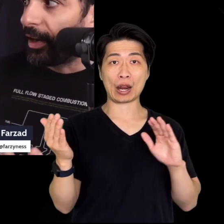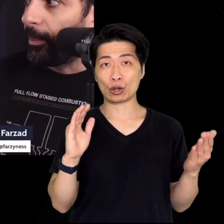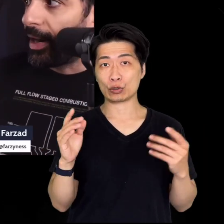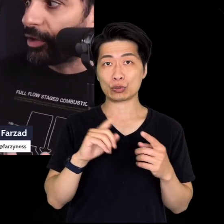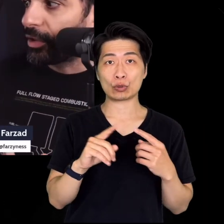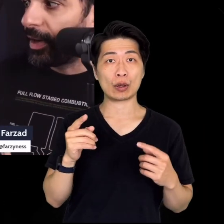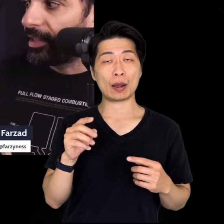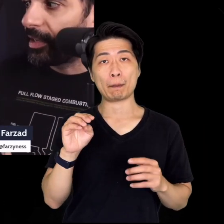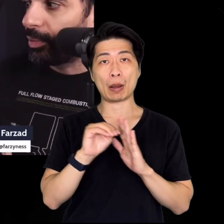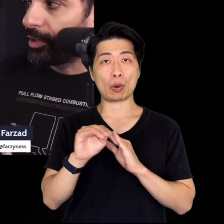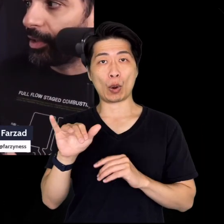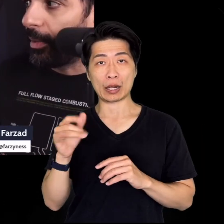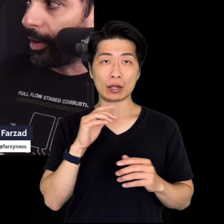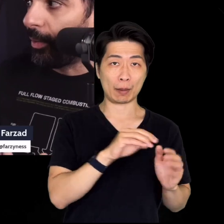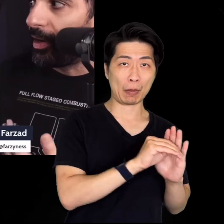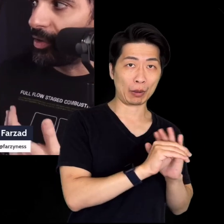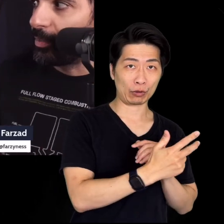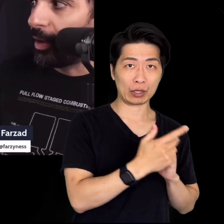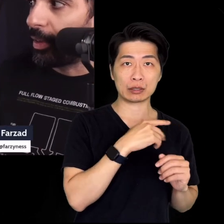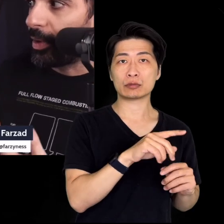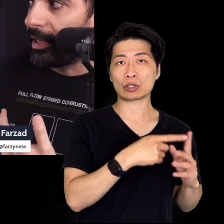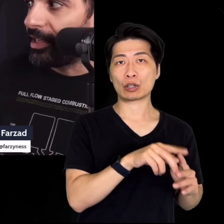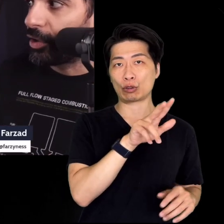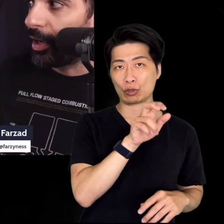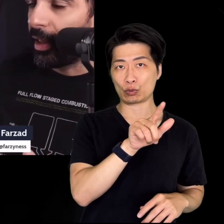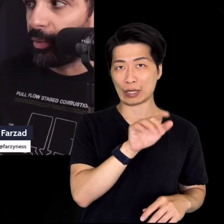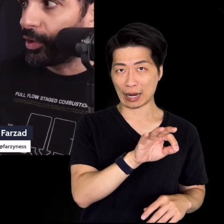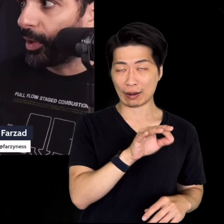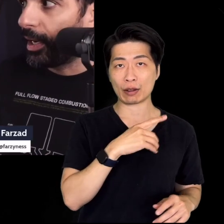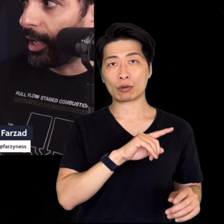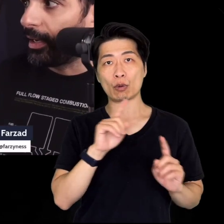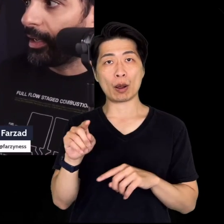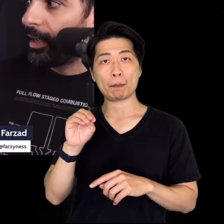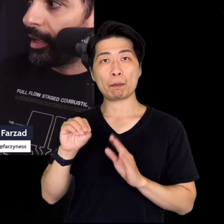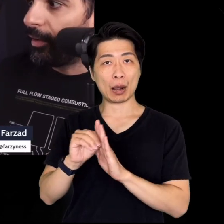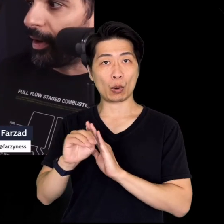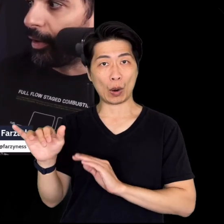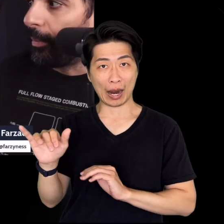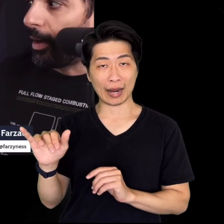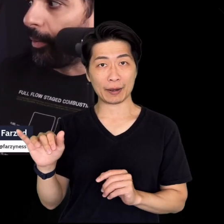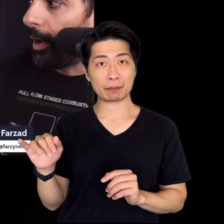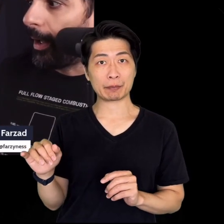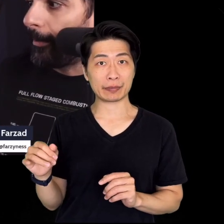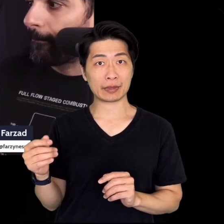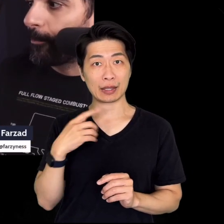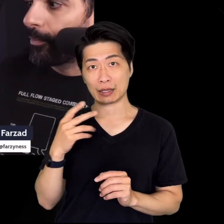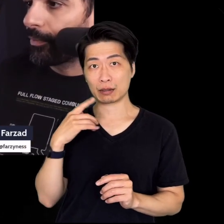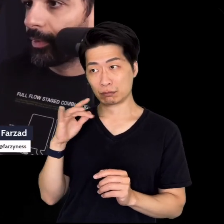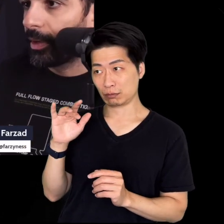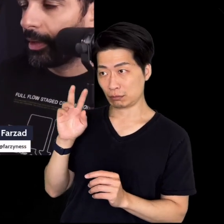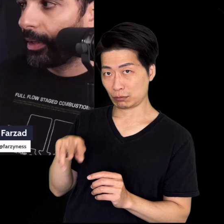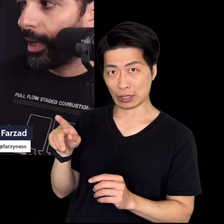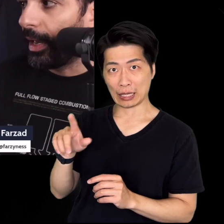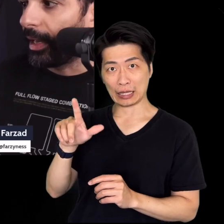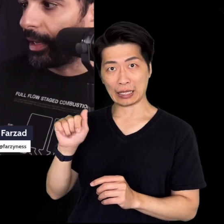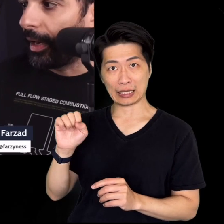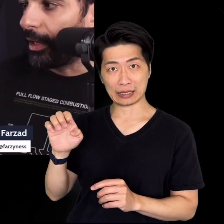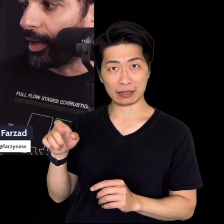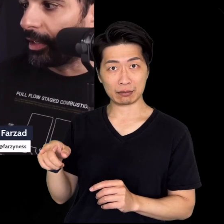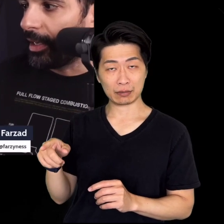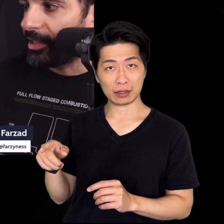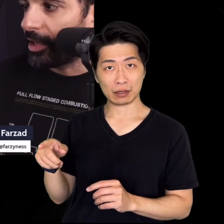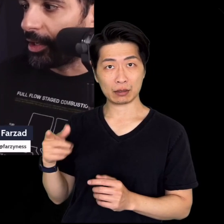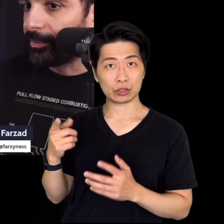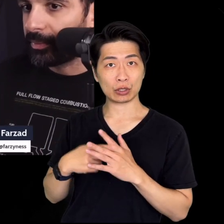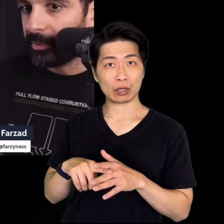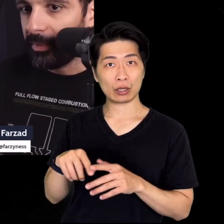If I compare it just very simply to the Model Y, so this is Model 3, lease starting at $329. If I go to Model Y and I look